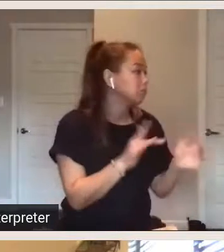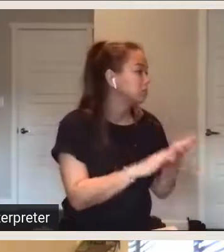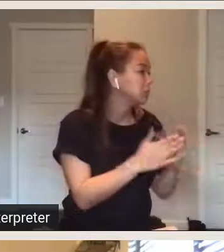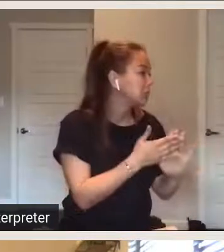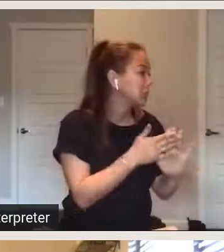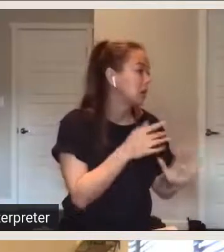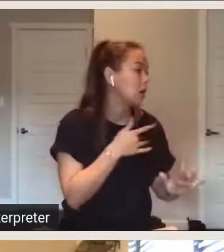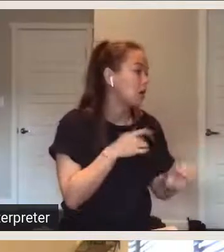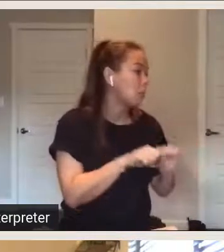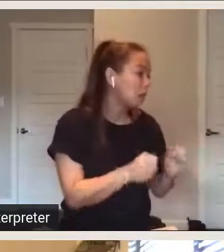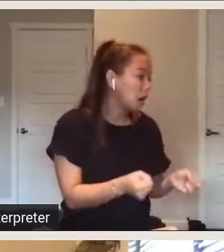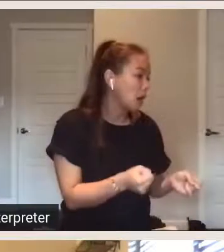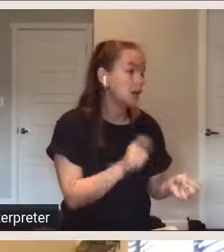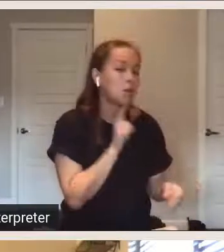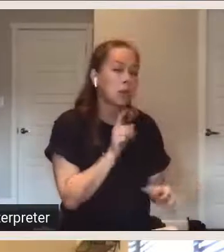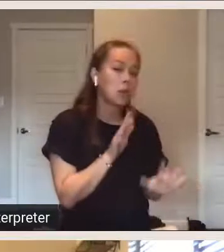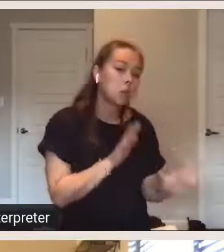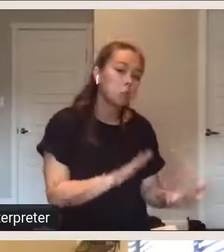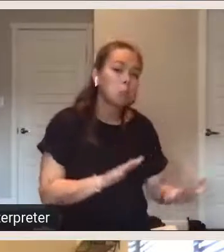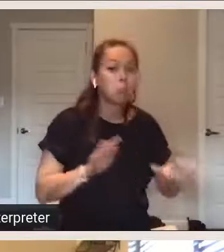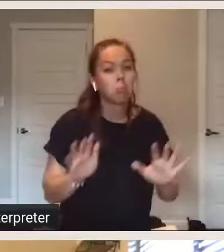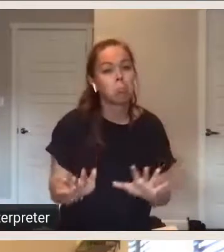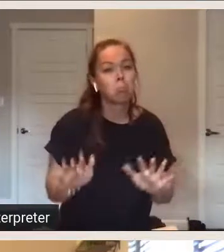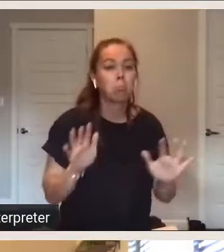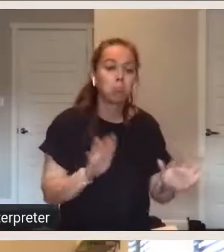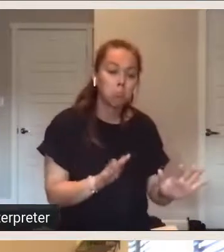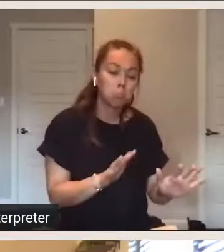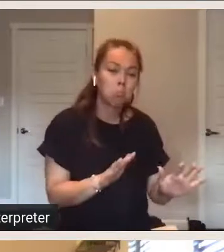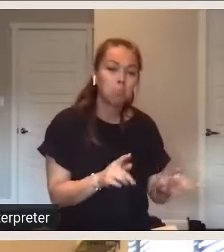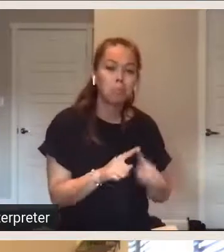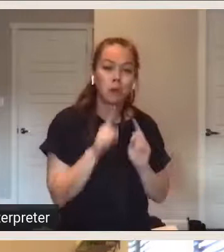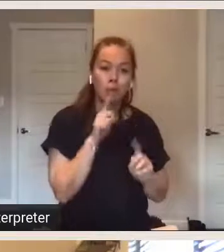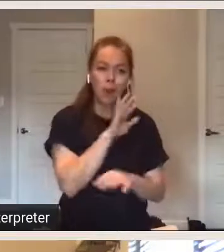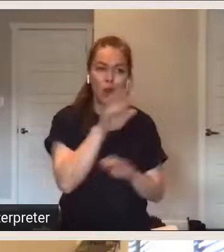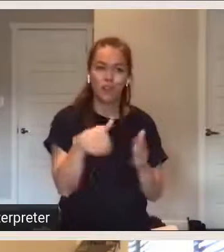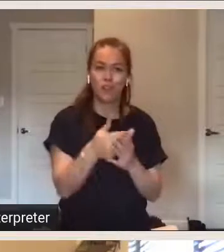Yeah, and it's kind of a melancholy feel, but also it's also just like a great song.